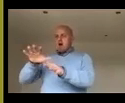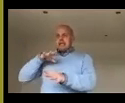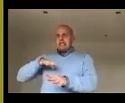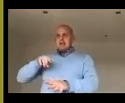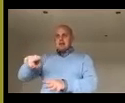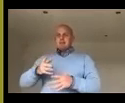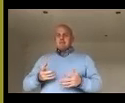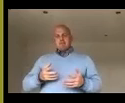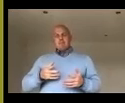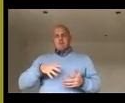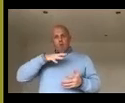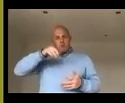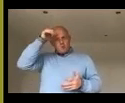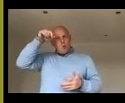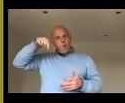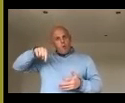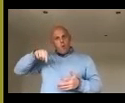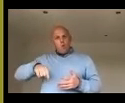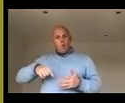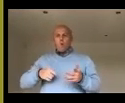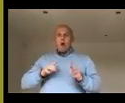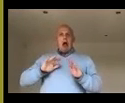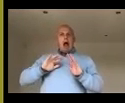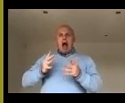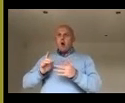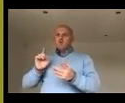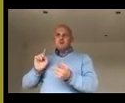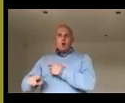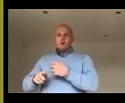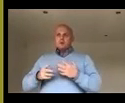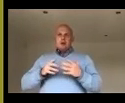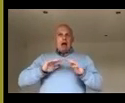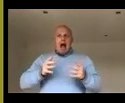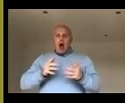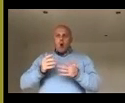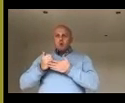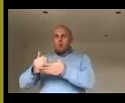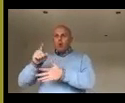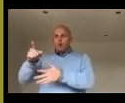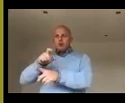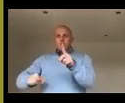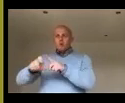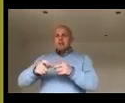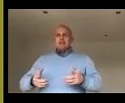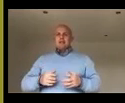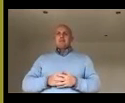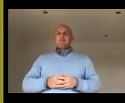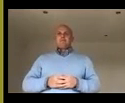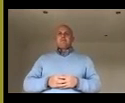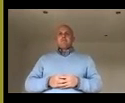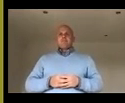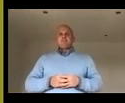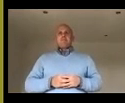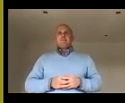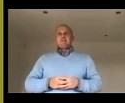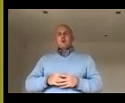this is what we want to know. So how you're responding to the needs of the community, how you know your community